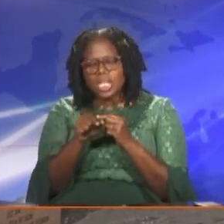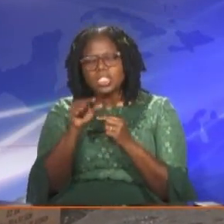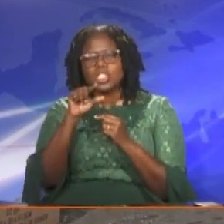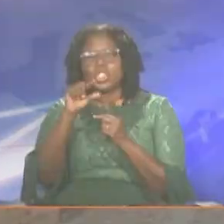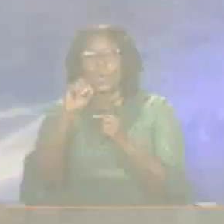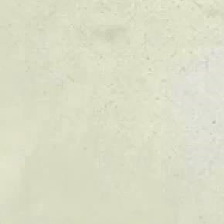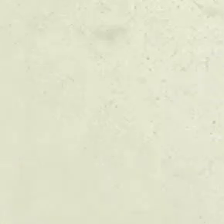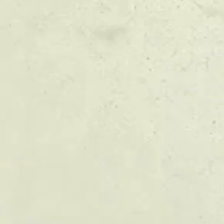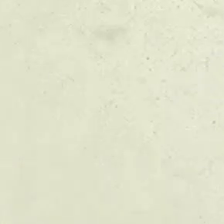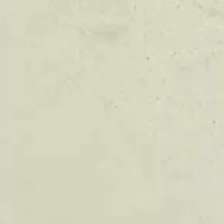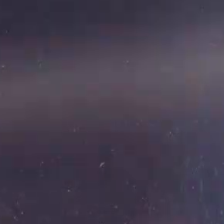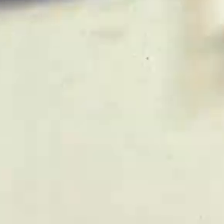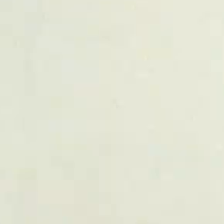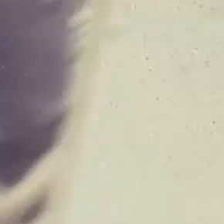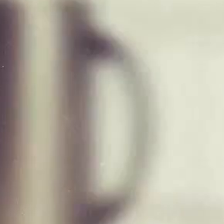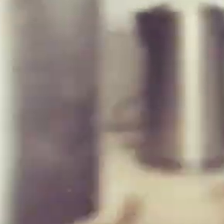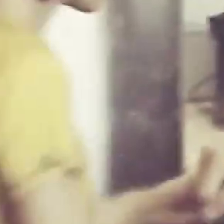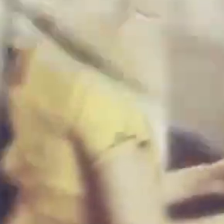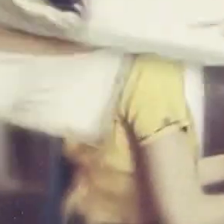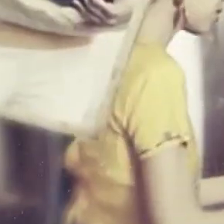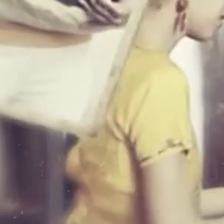www.social.gov.tt.